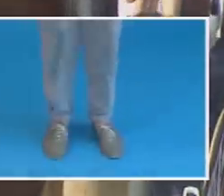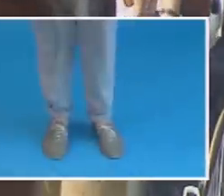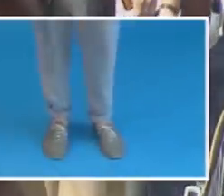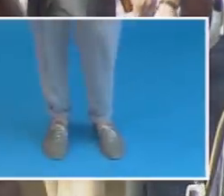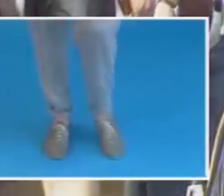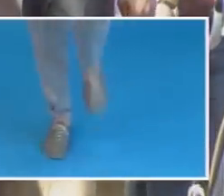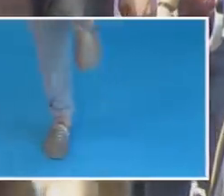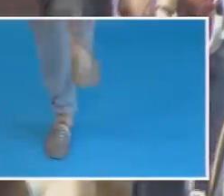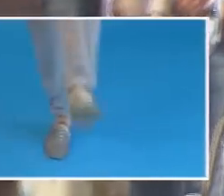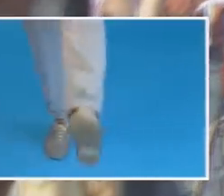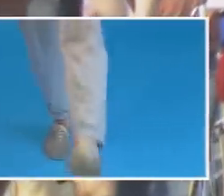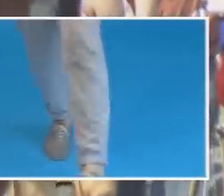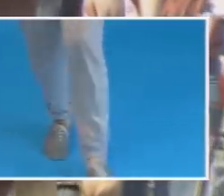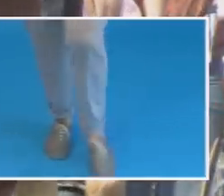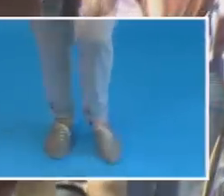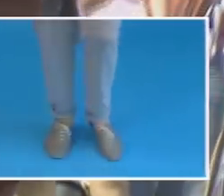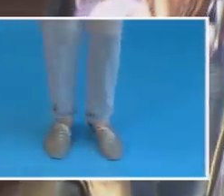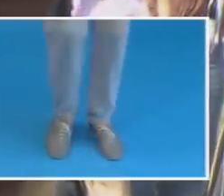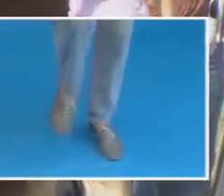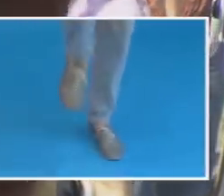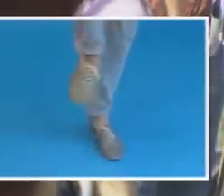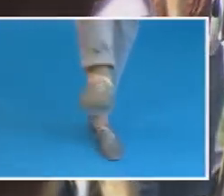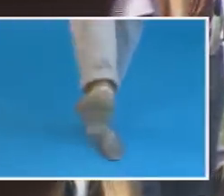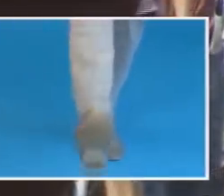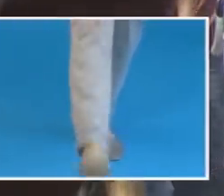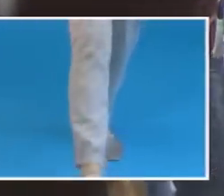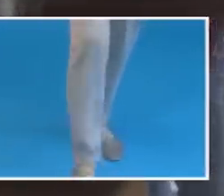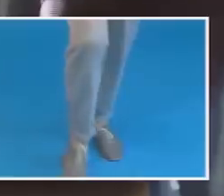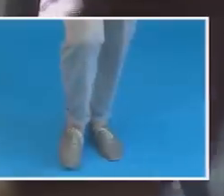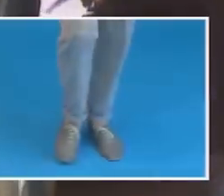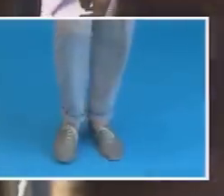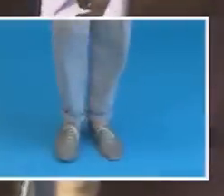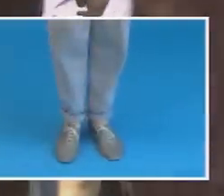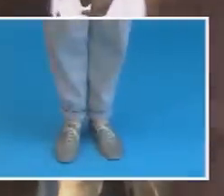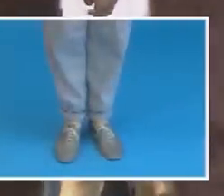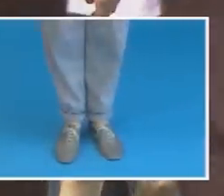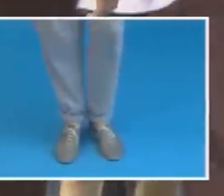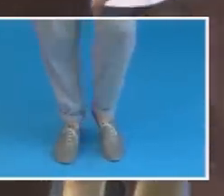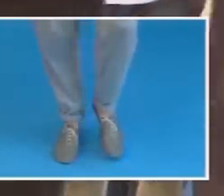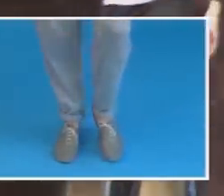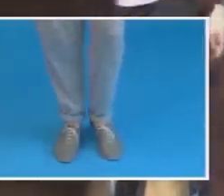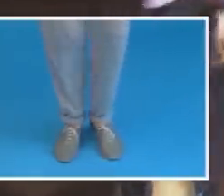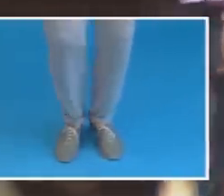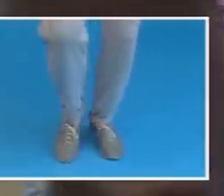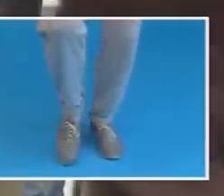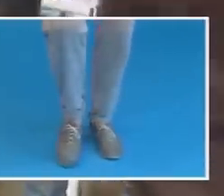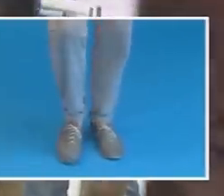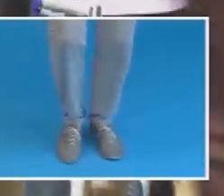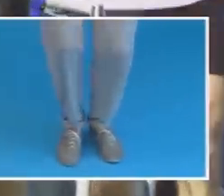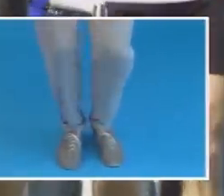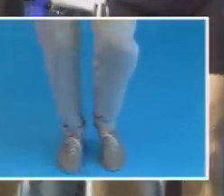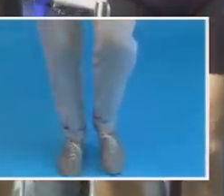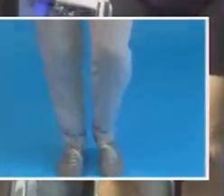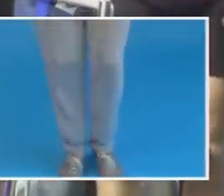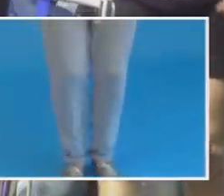that? Can you take some great big strides just like a giant can? Or walk